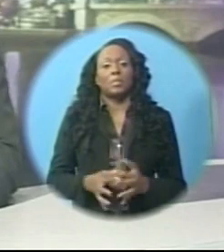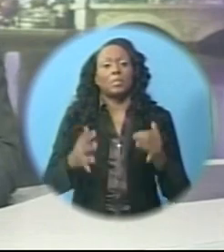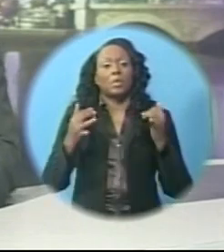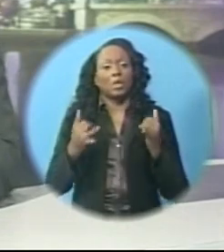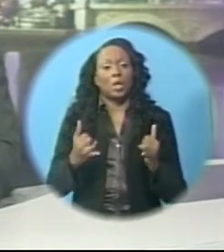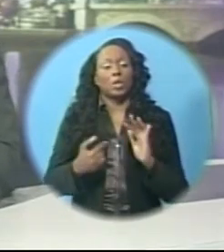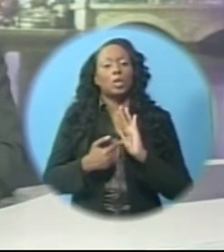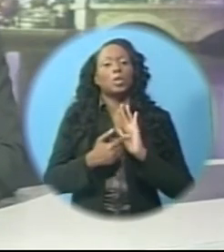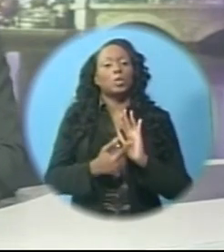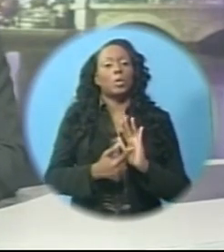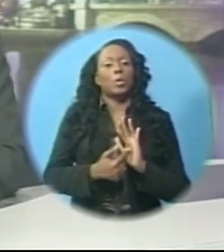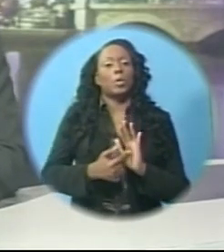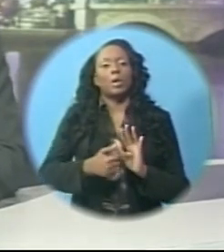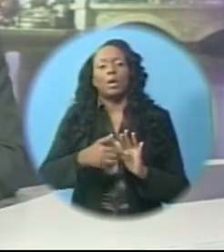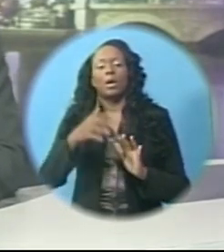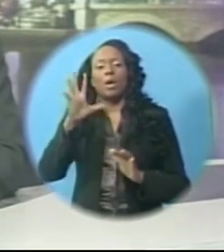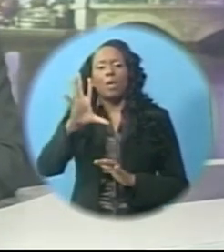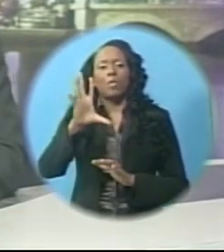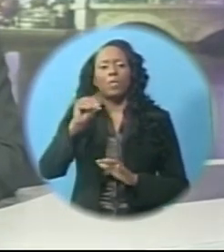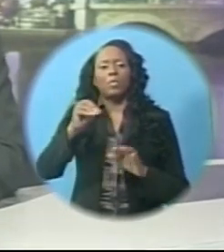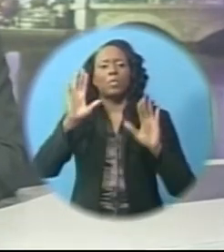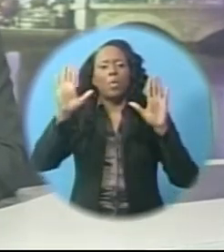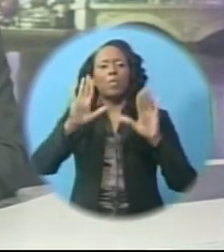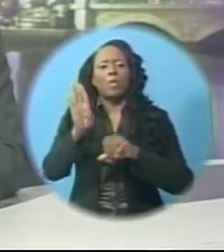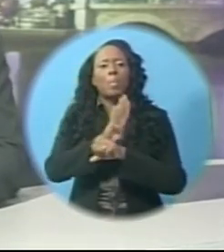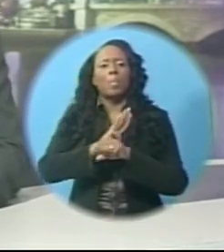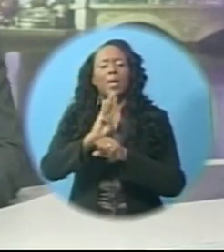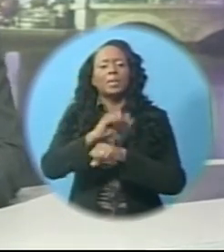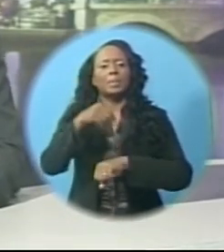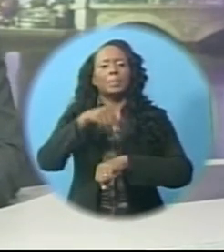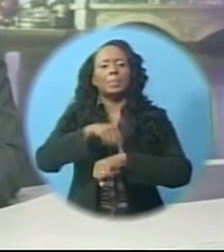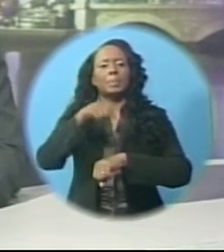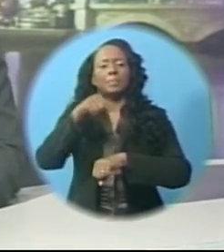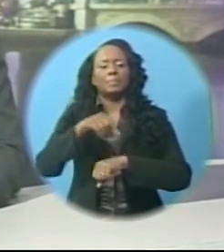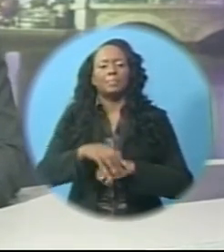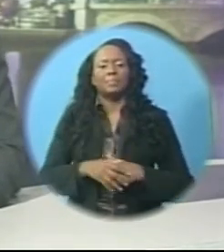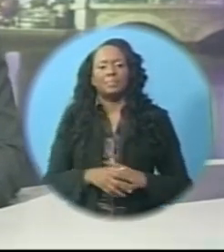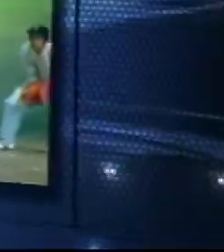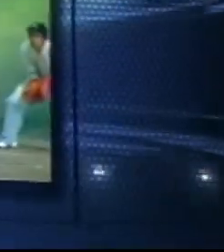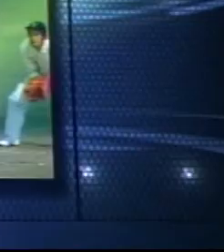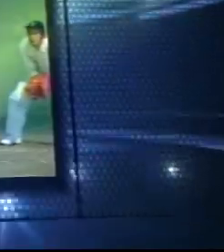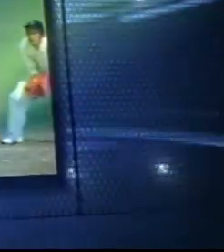Back now to our count up to 50 great Bajan moments.